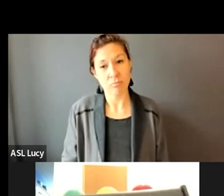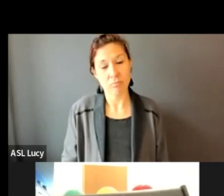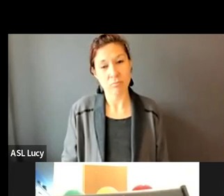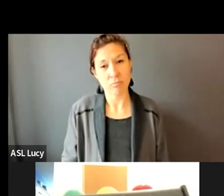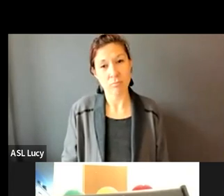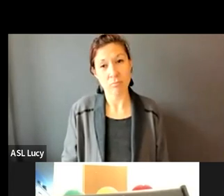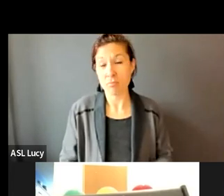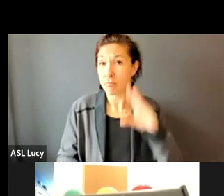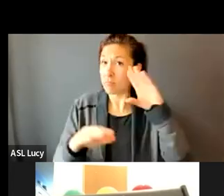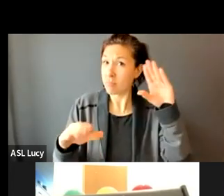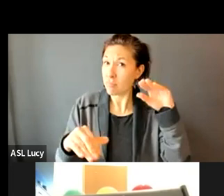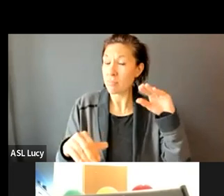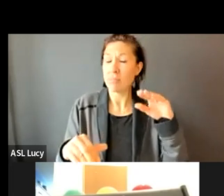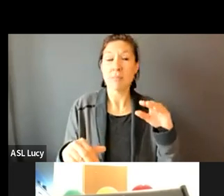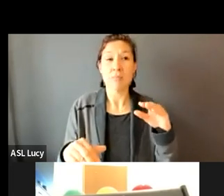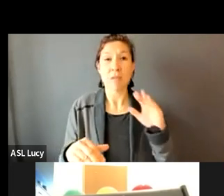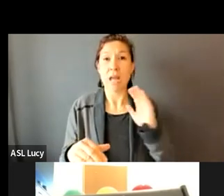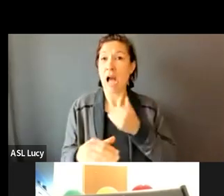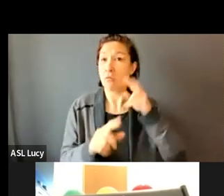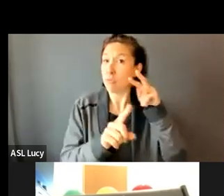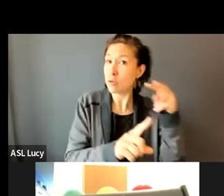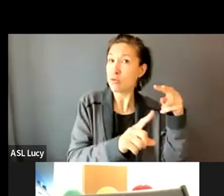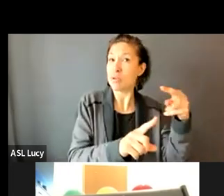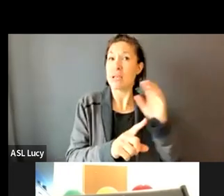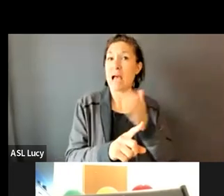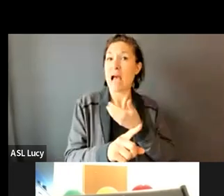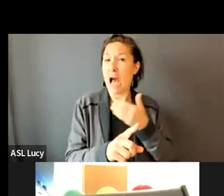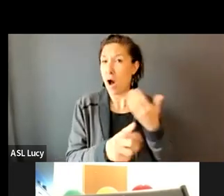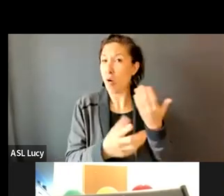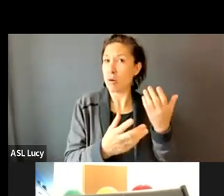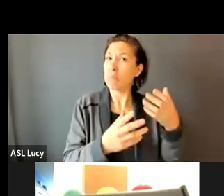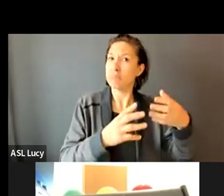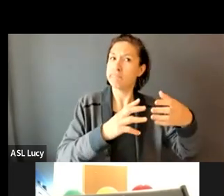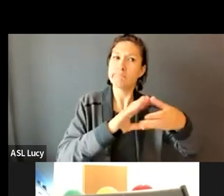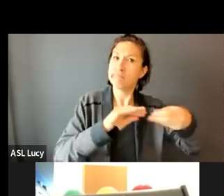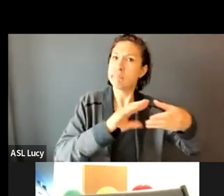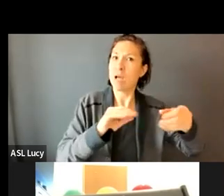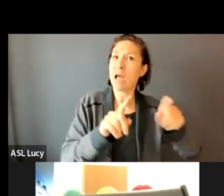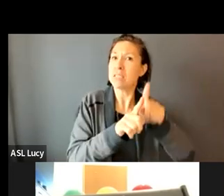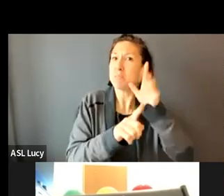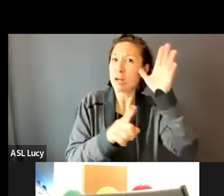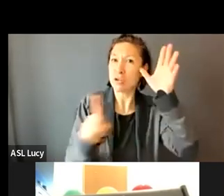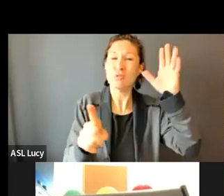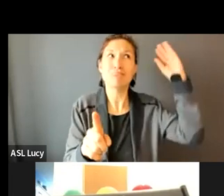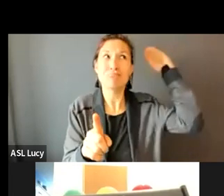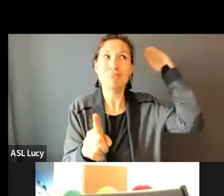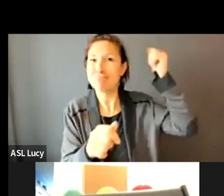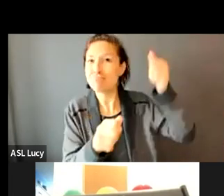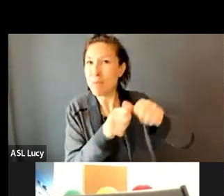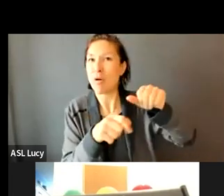we hope that our voices and decisions as parents are kept in mind